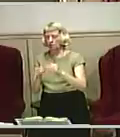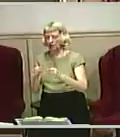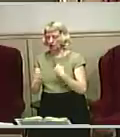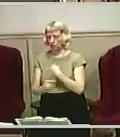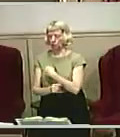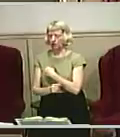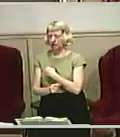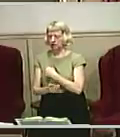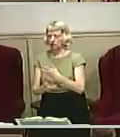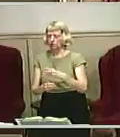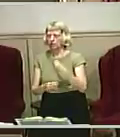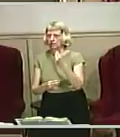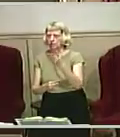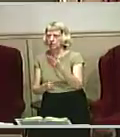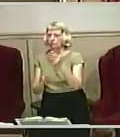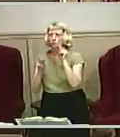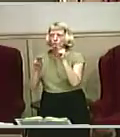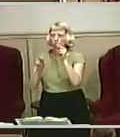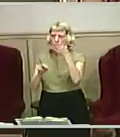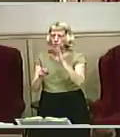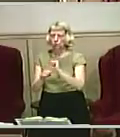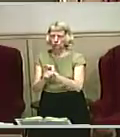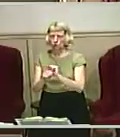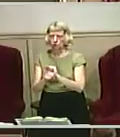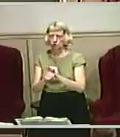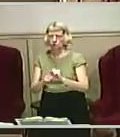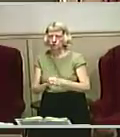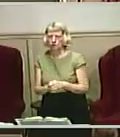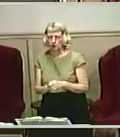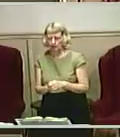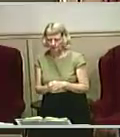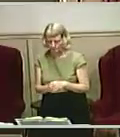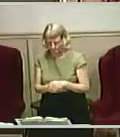give and watch God work?